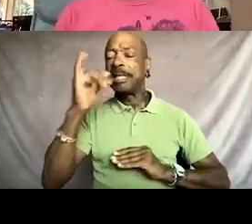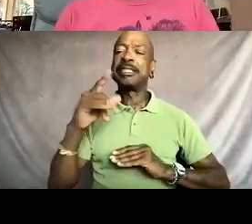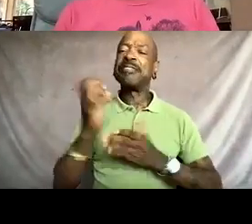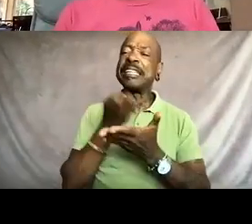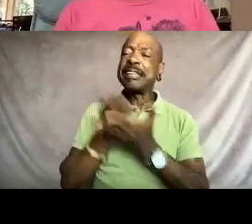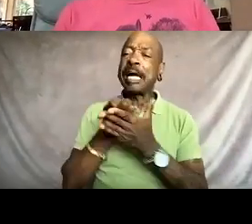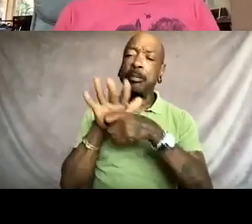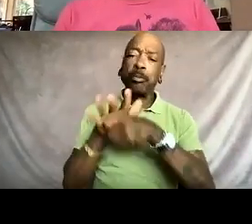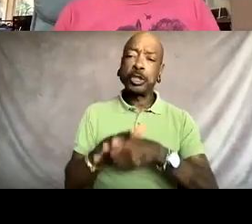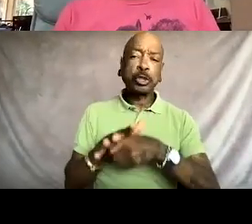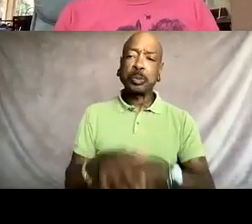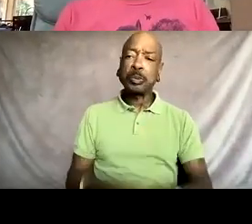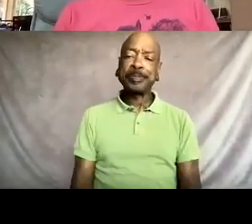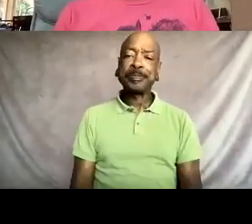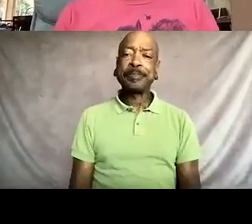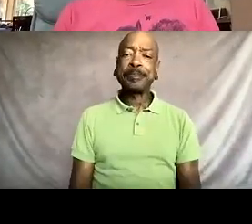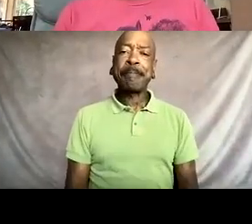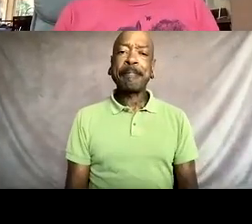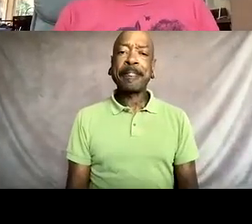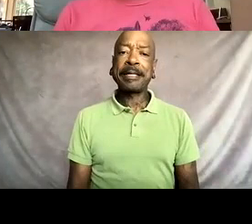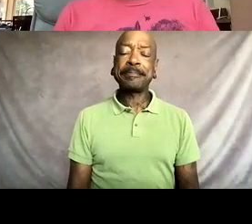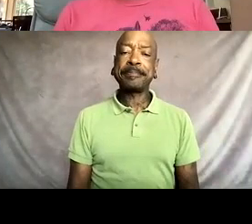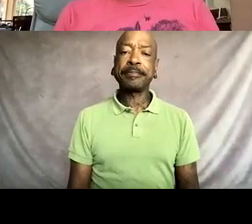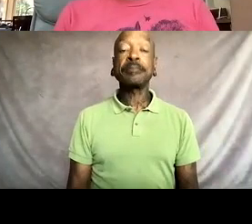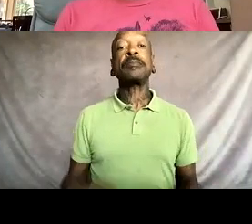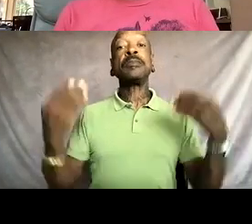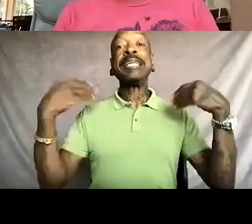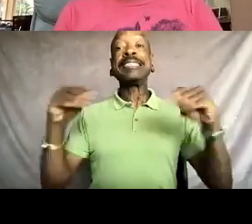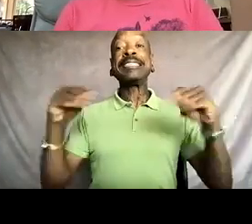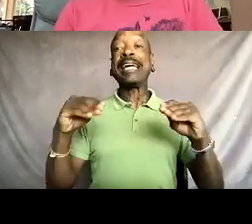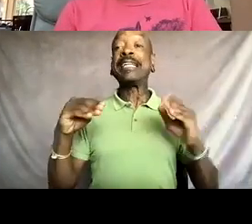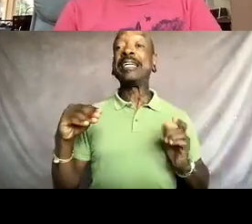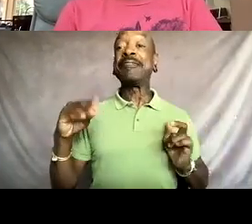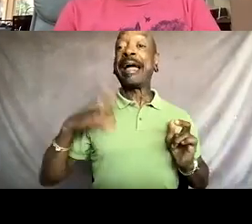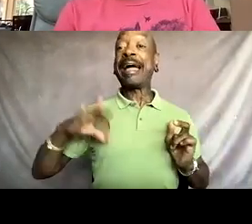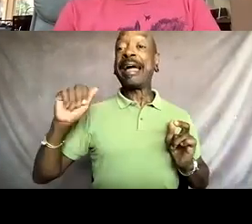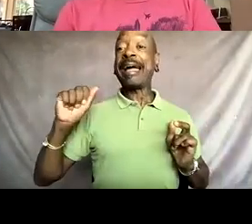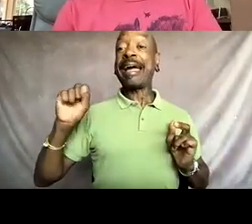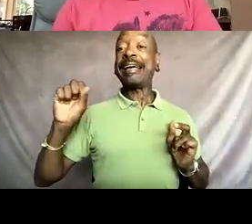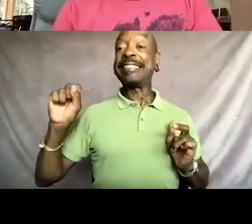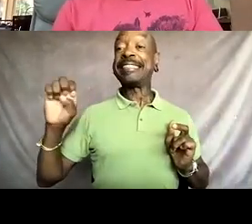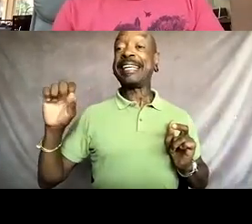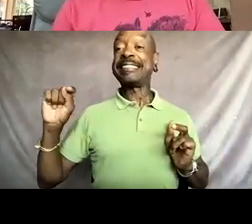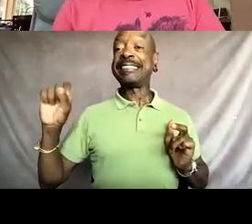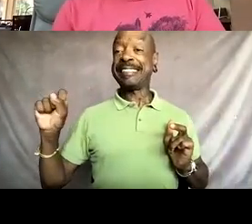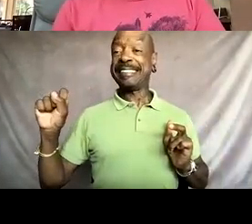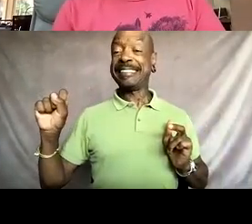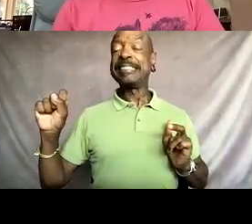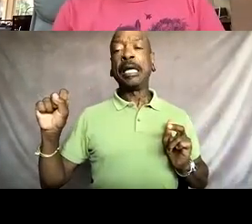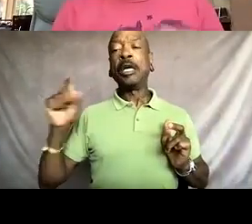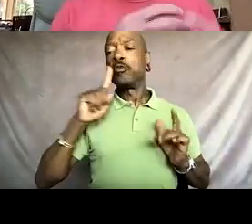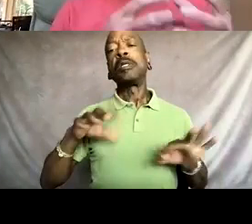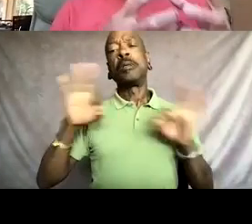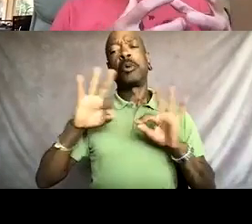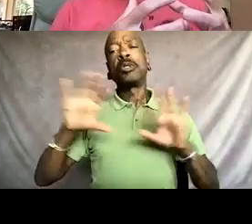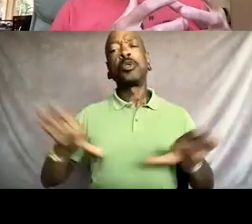important to know is that if you're going to put restraints on the sale of assets, it's important to do so really upfront before people start to feel